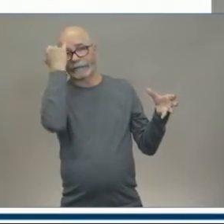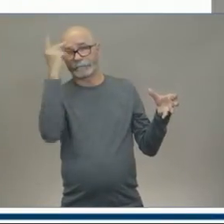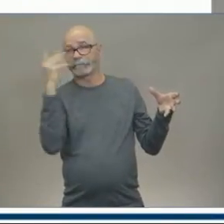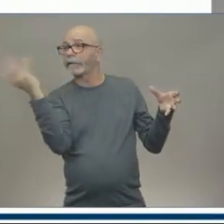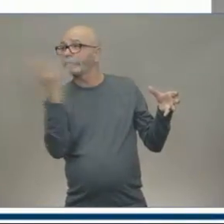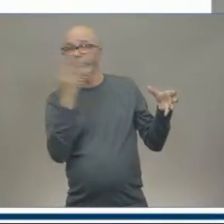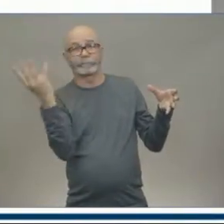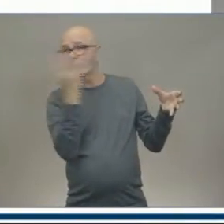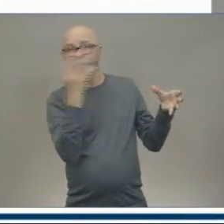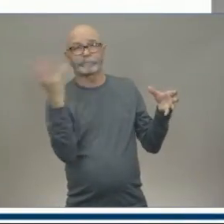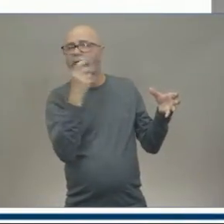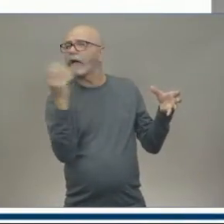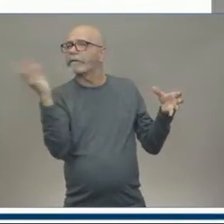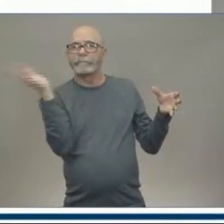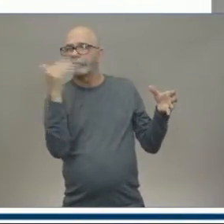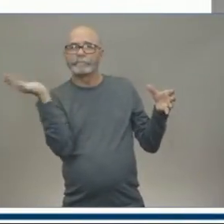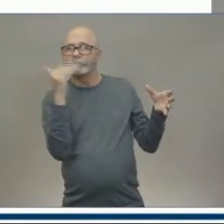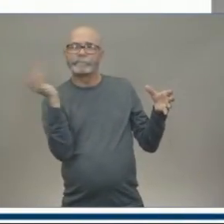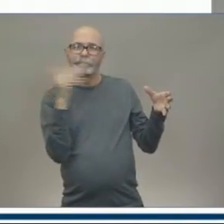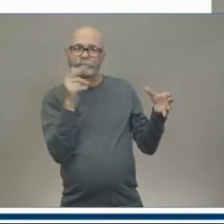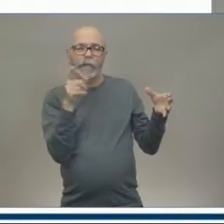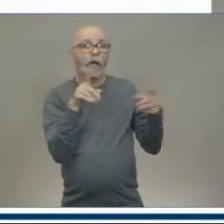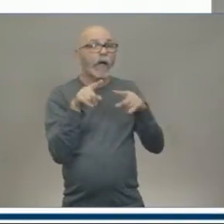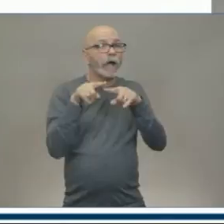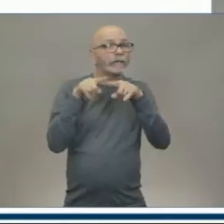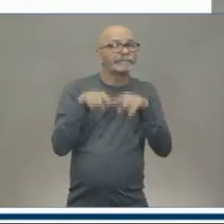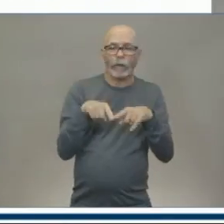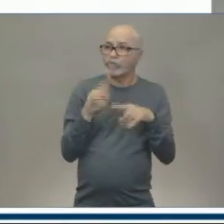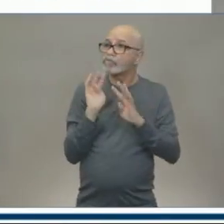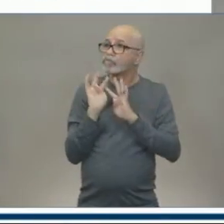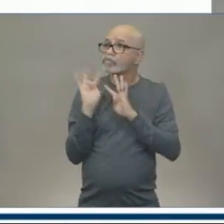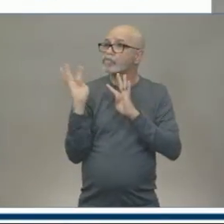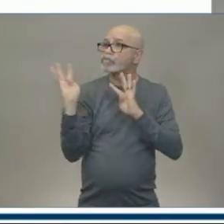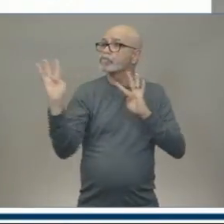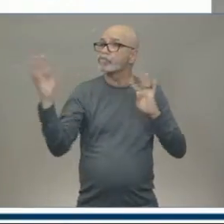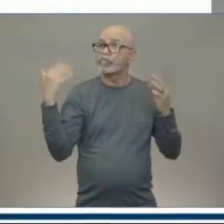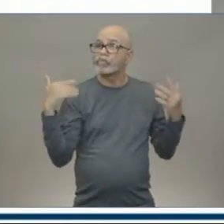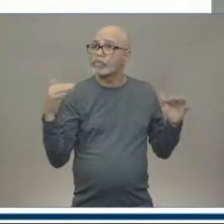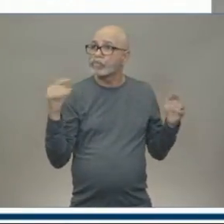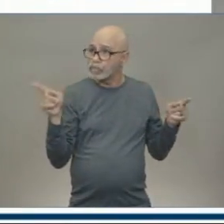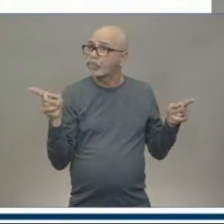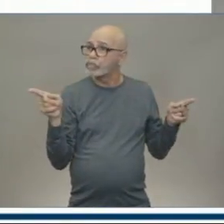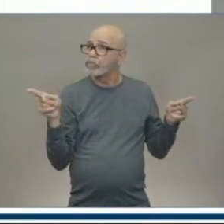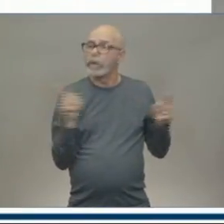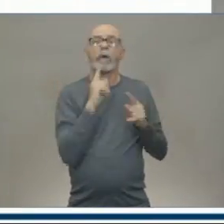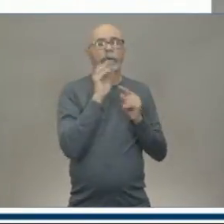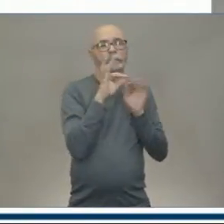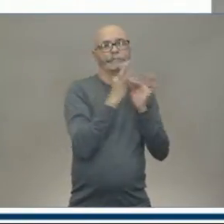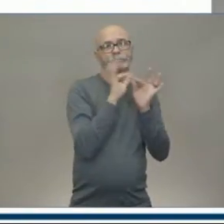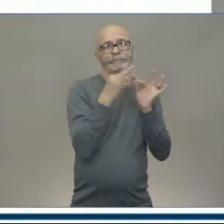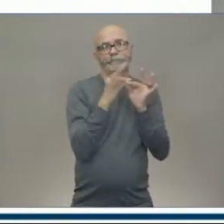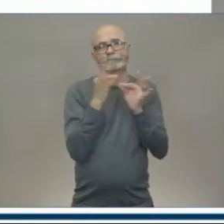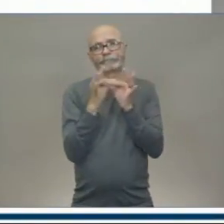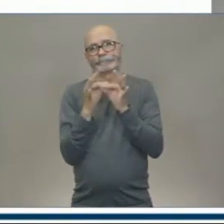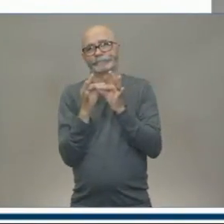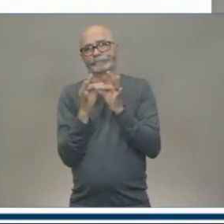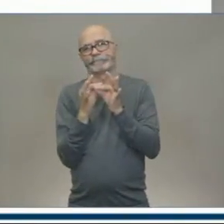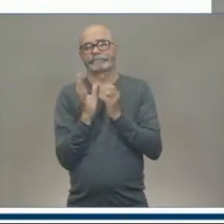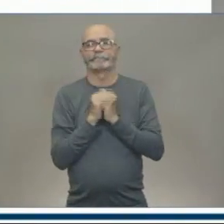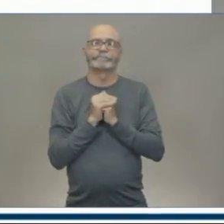and then it'll depend on what is the volume of people who actually come forward to be testing. We certainly are feeling that we